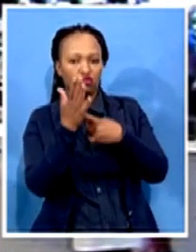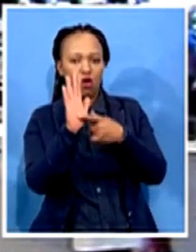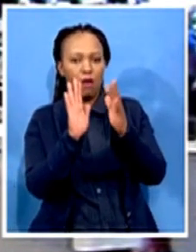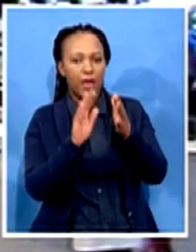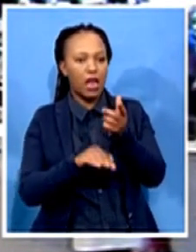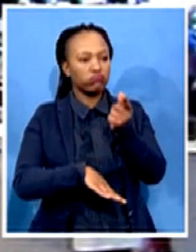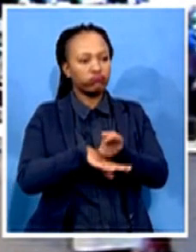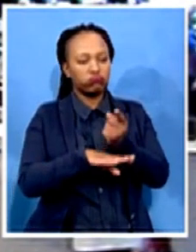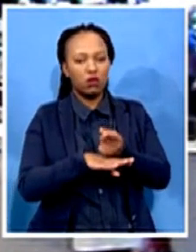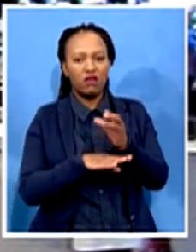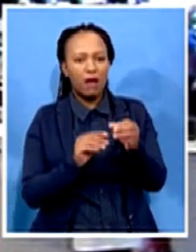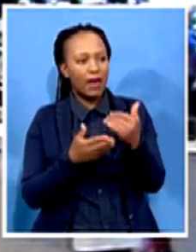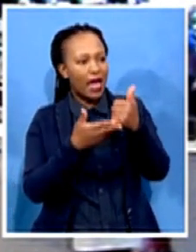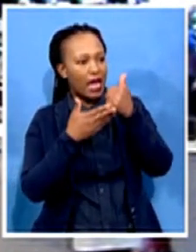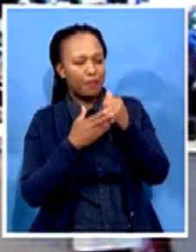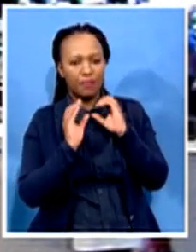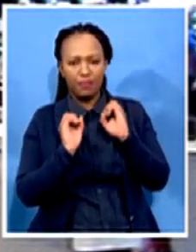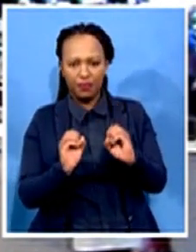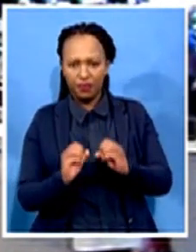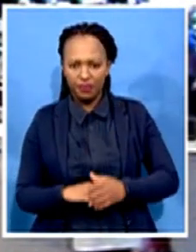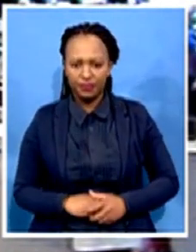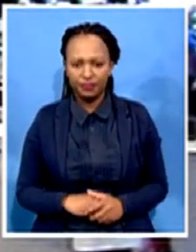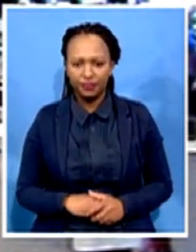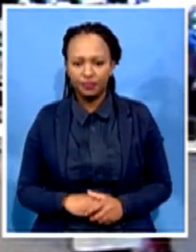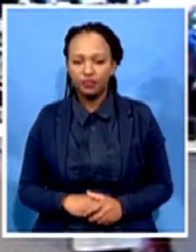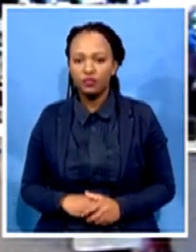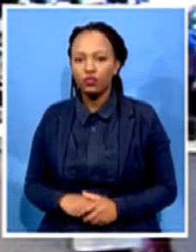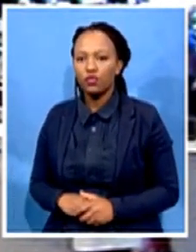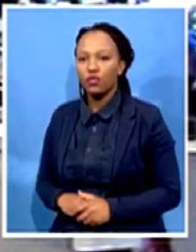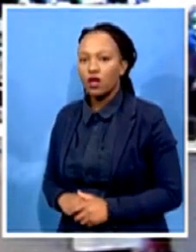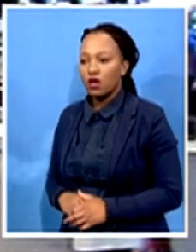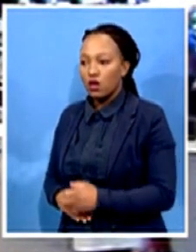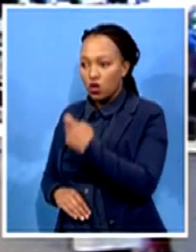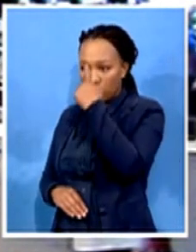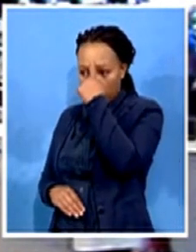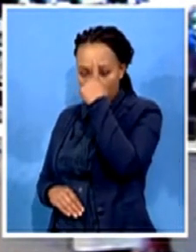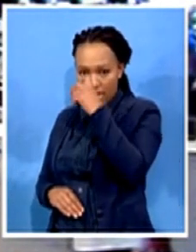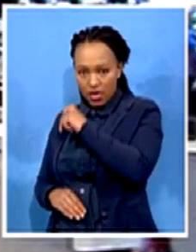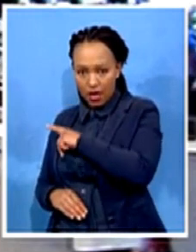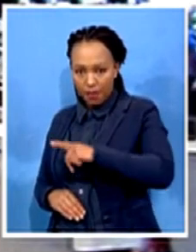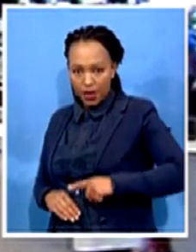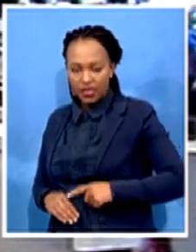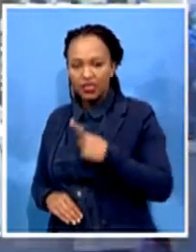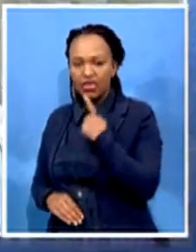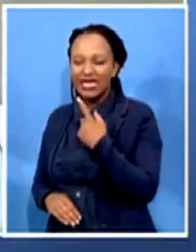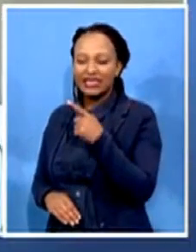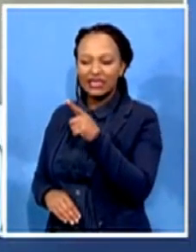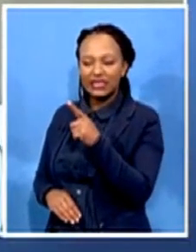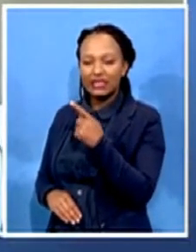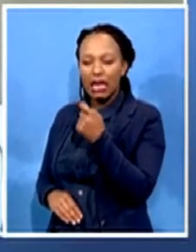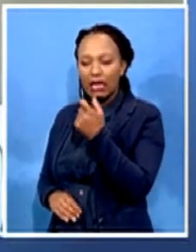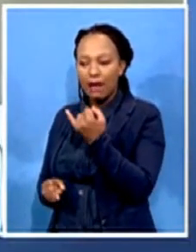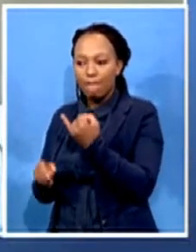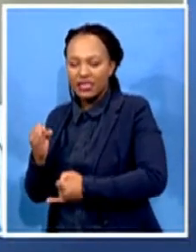you think that this, as the President says, error of judgment is a fireable offense on its